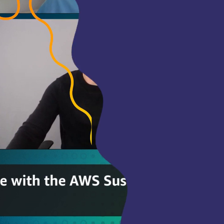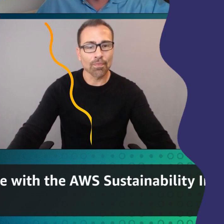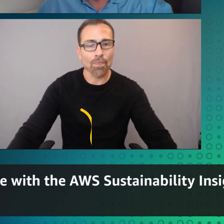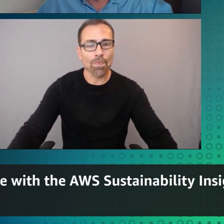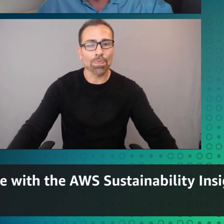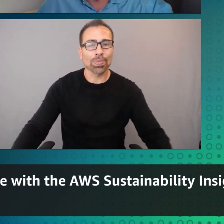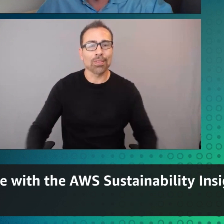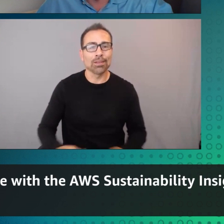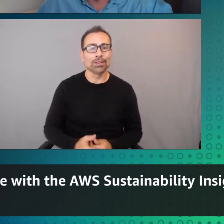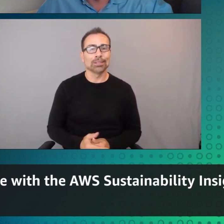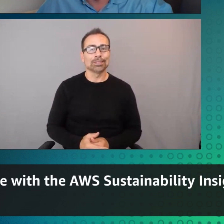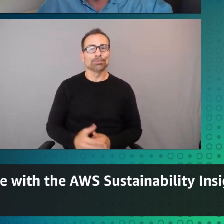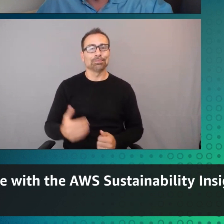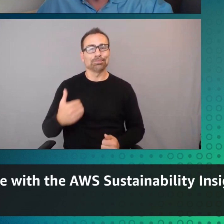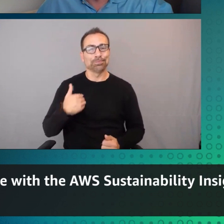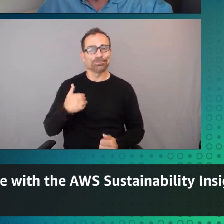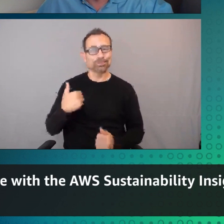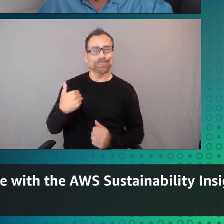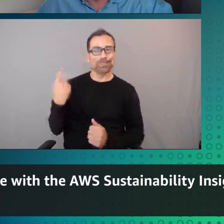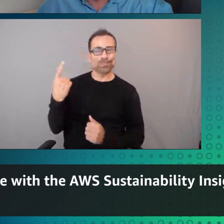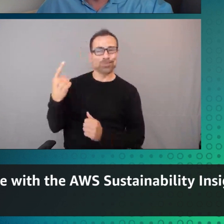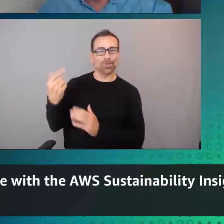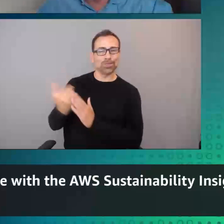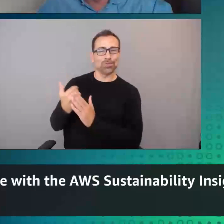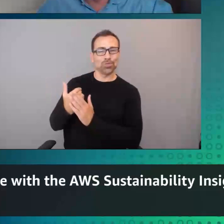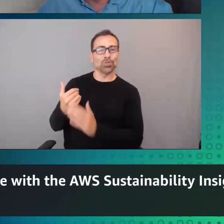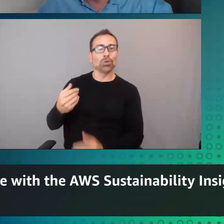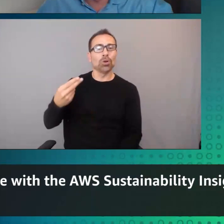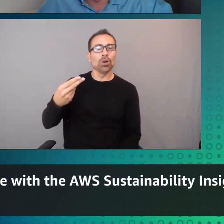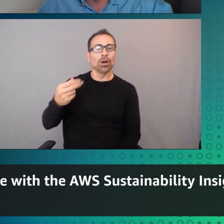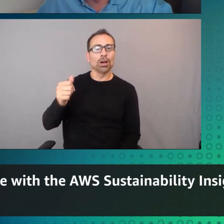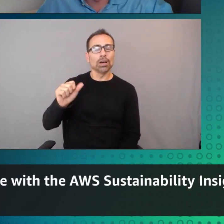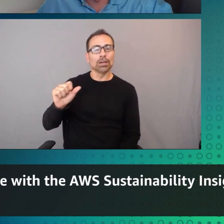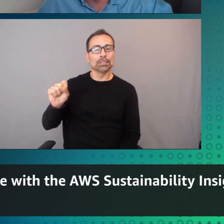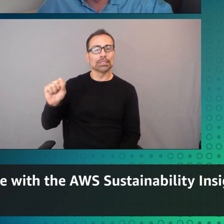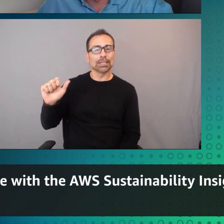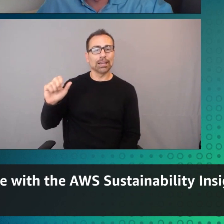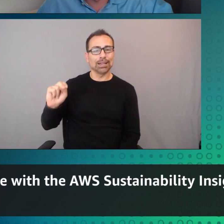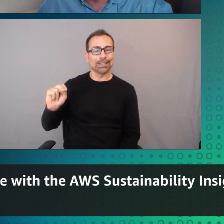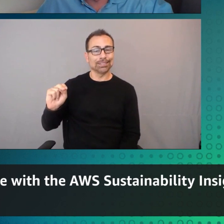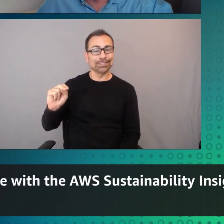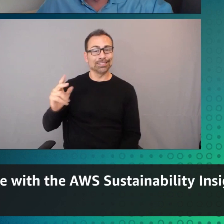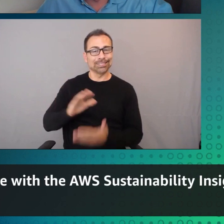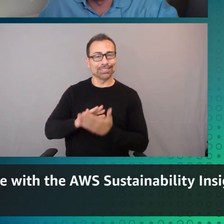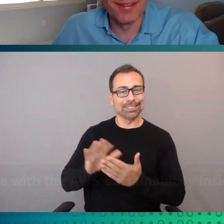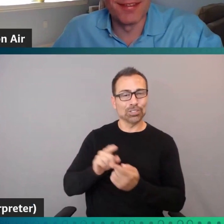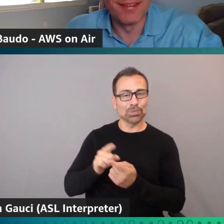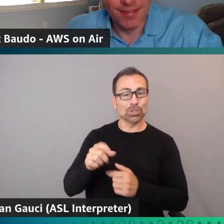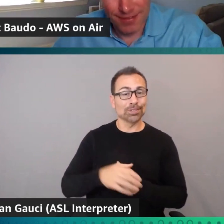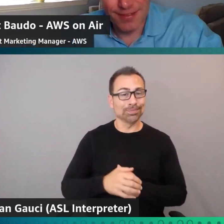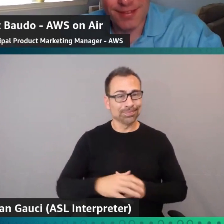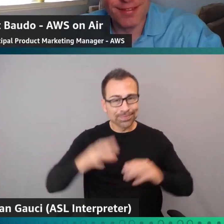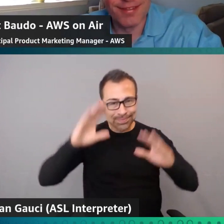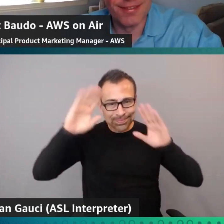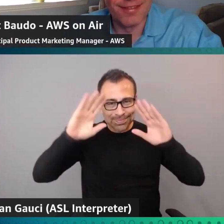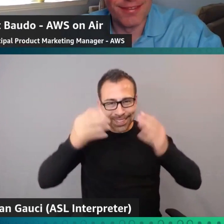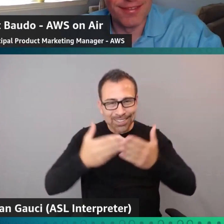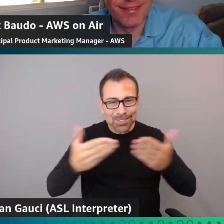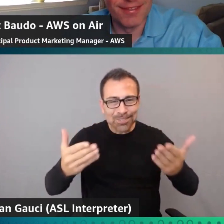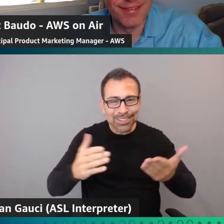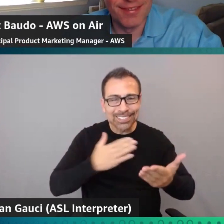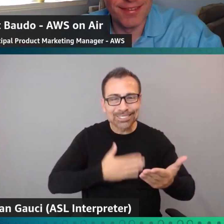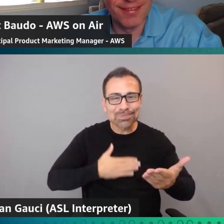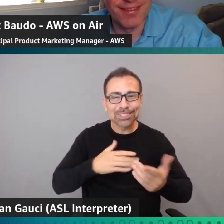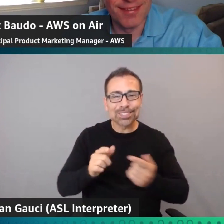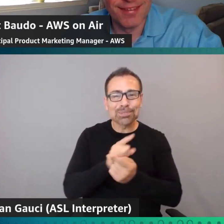friend with us, Hassan. Pleasure to meet you. Hey everyone, pleasure to meet you all. How's your day going? It's